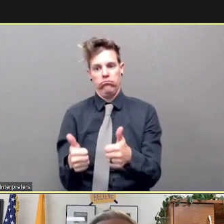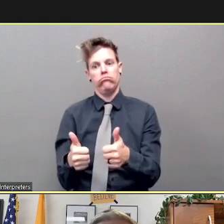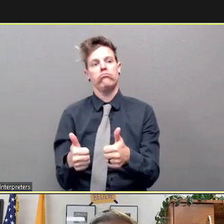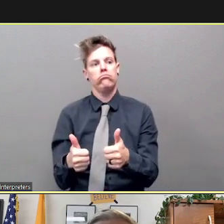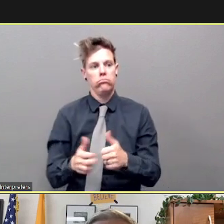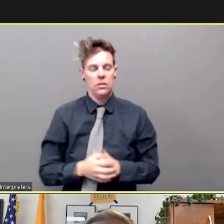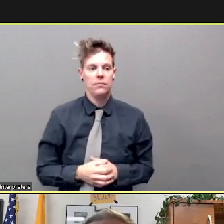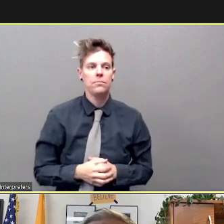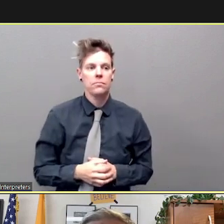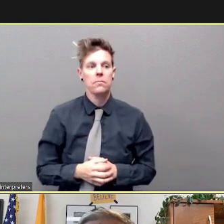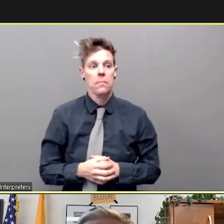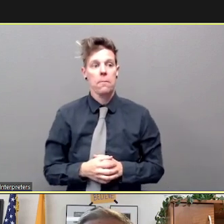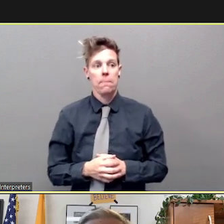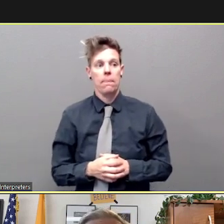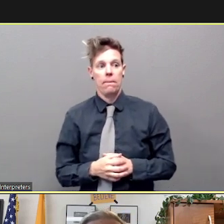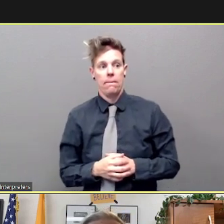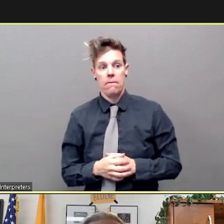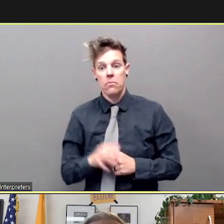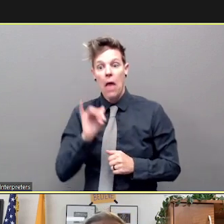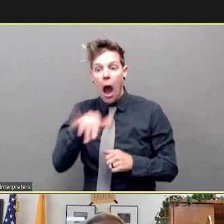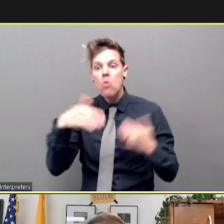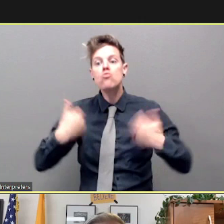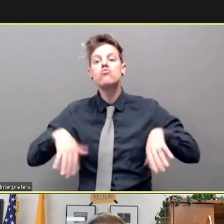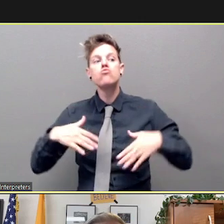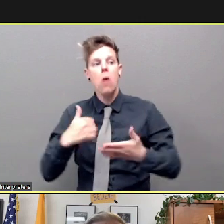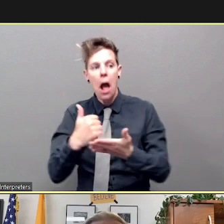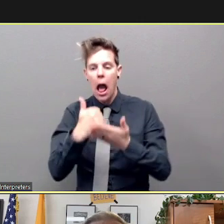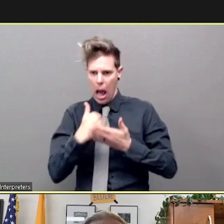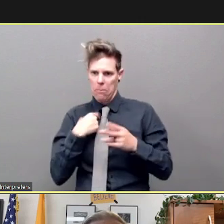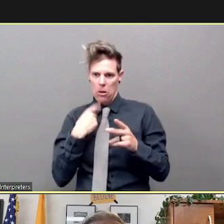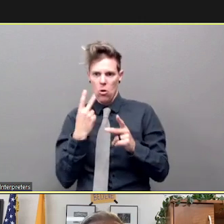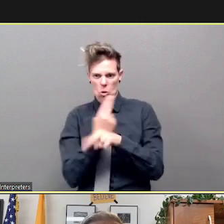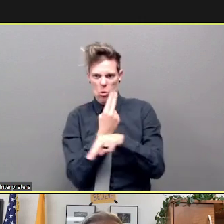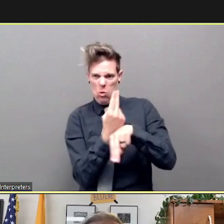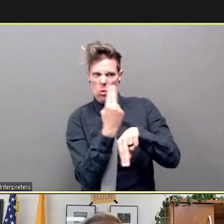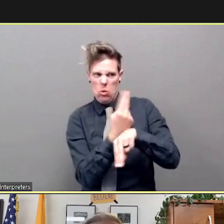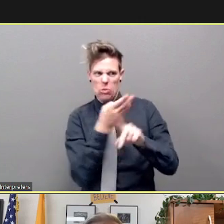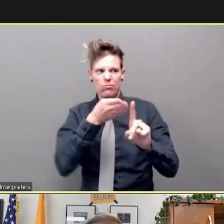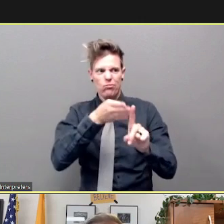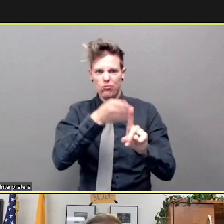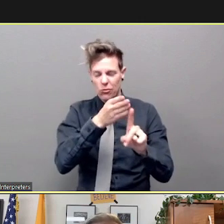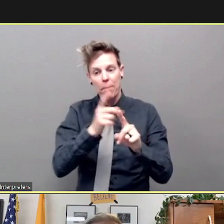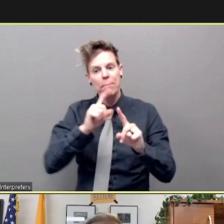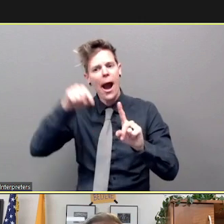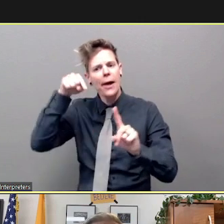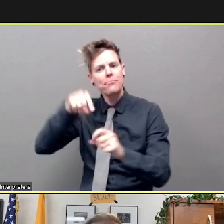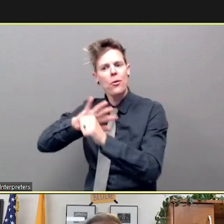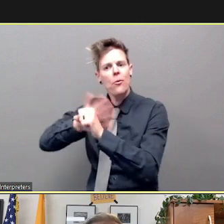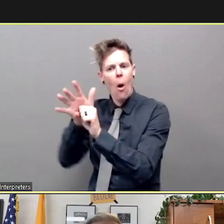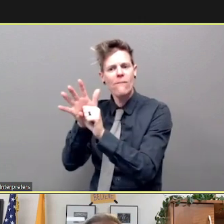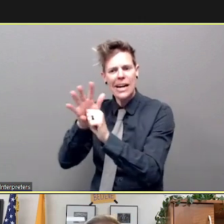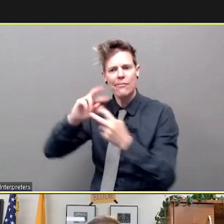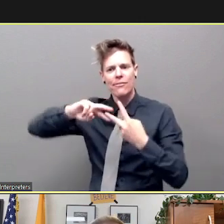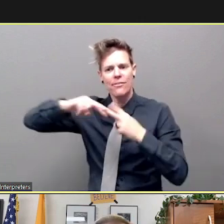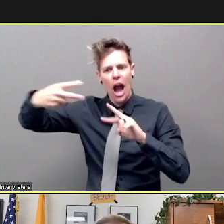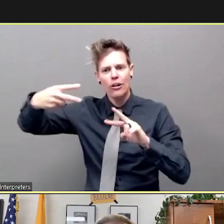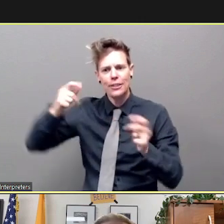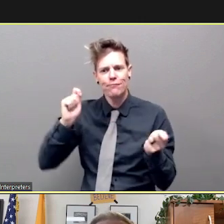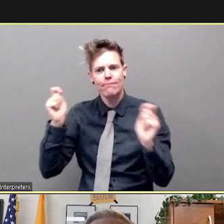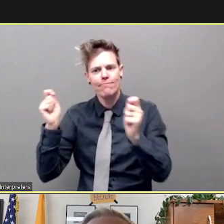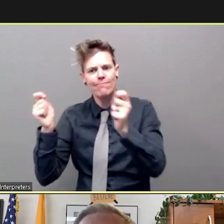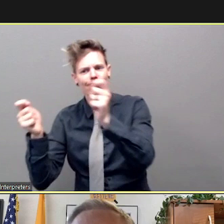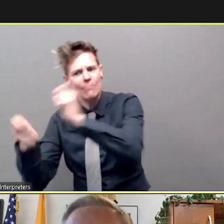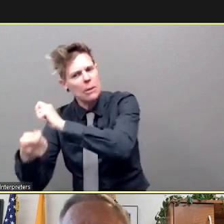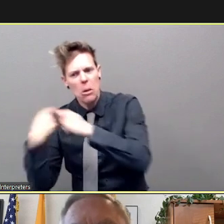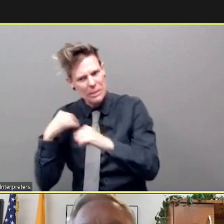to continue to fight this evolving virus. Let's go to the next slide. We get a lot